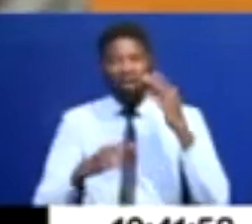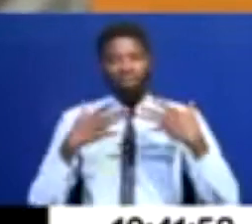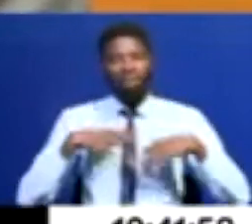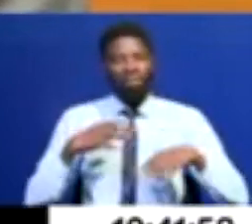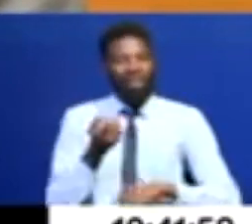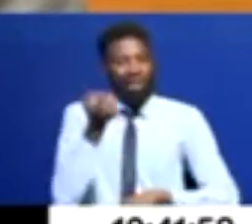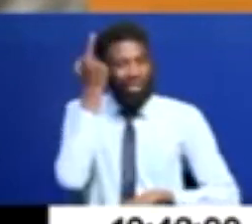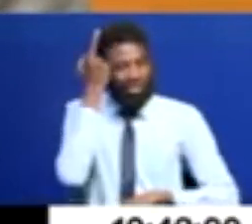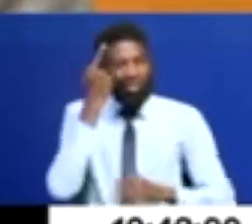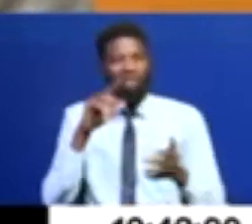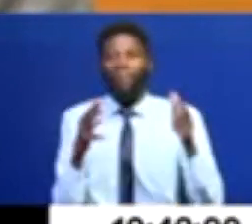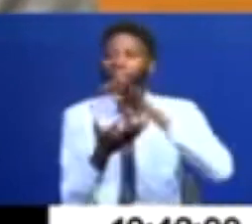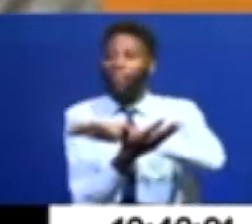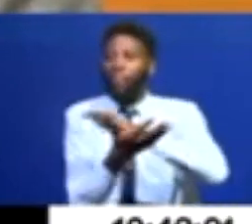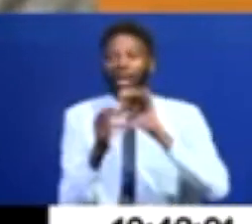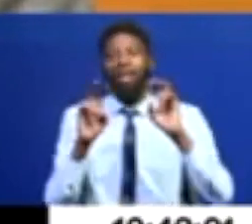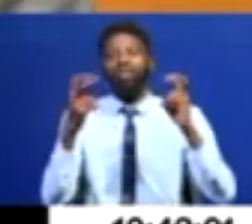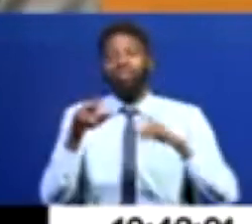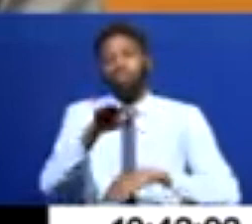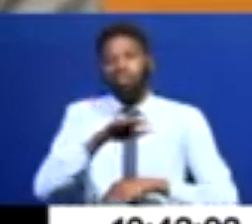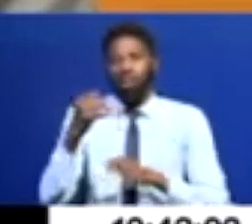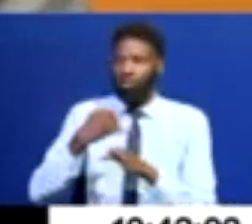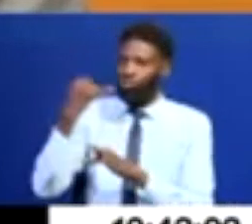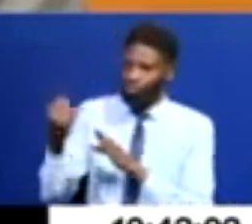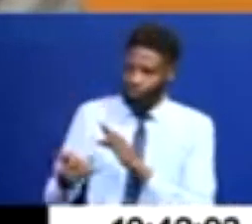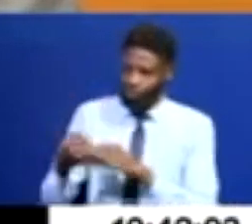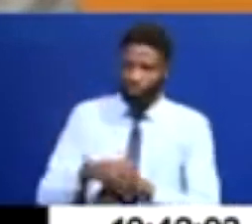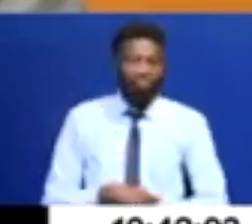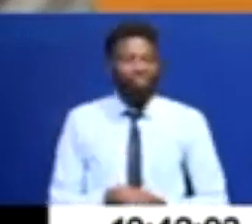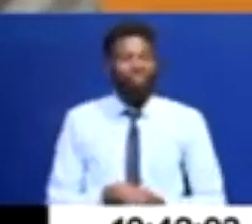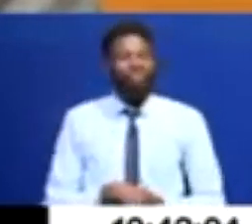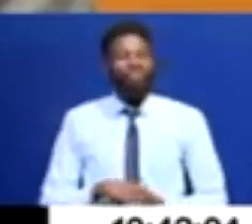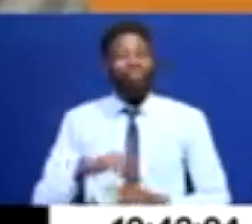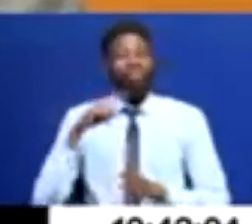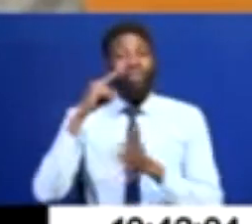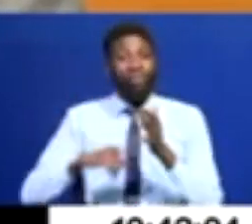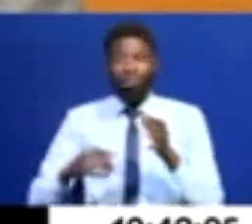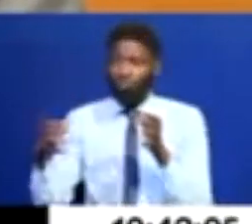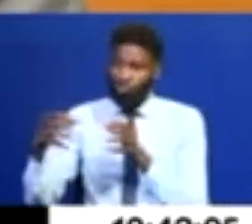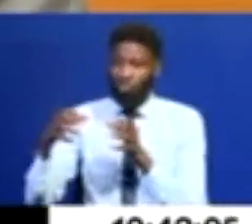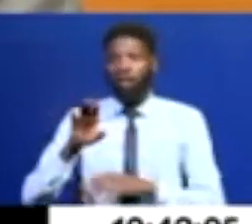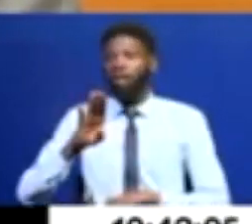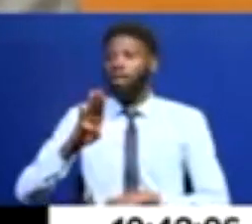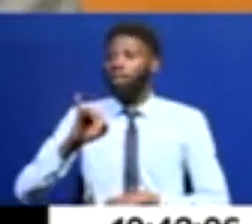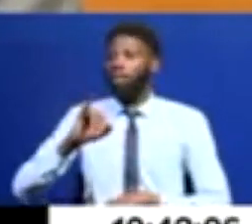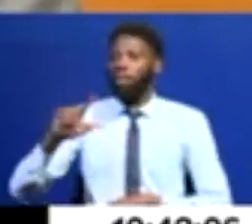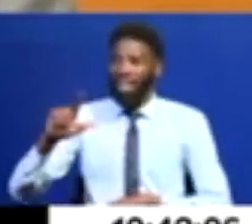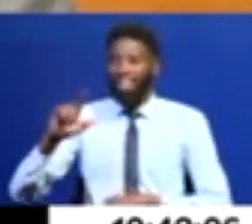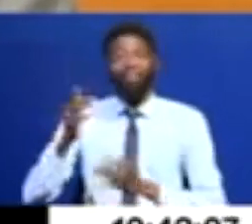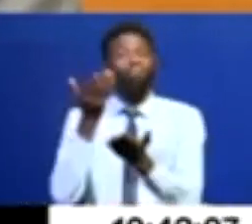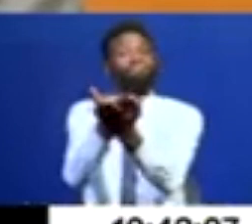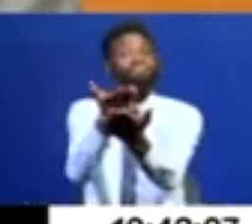to the understanding of the issue to do with insurance. What the movers of the bill are